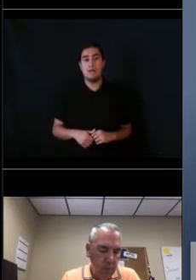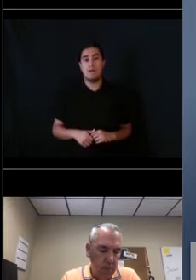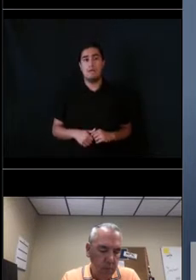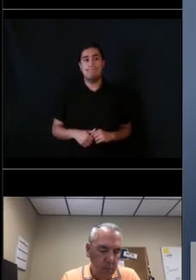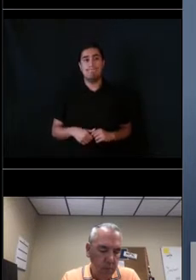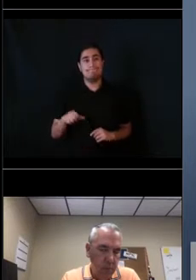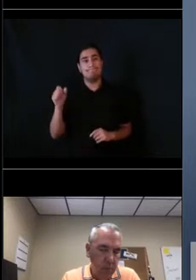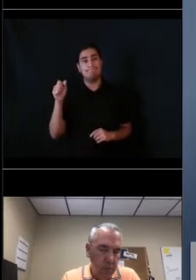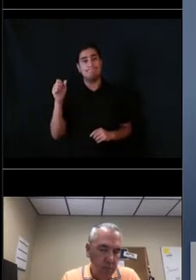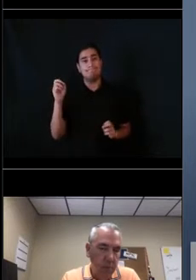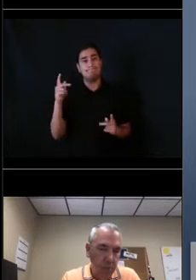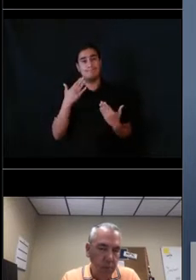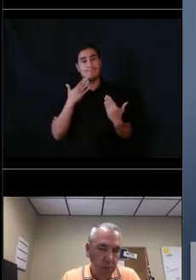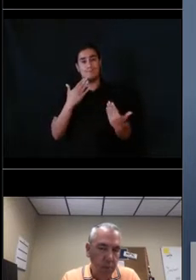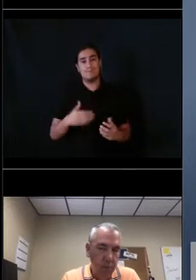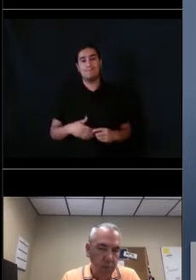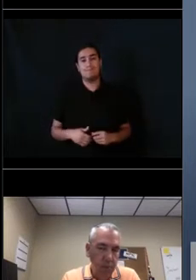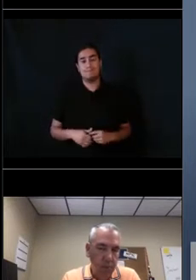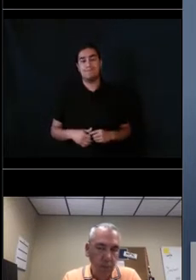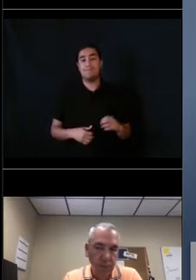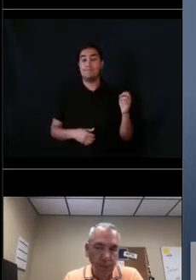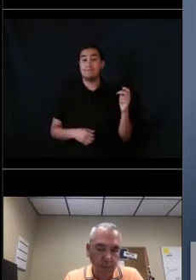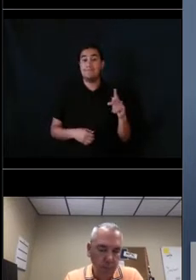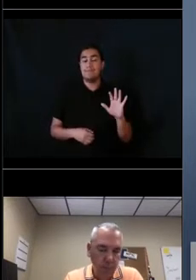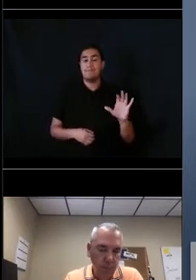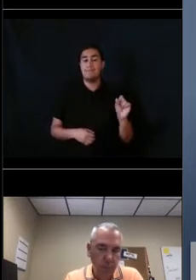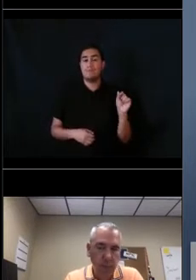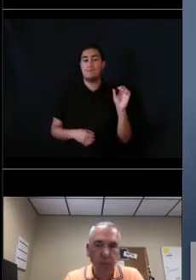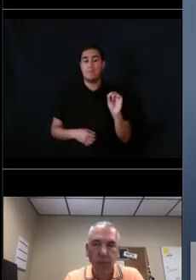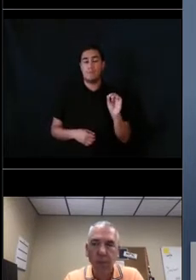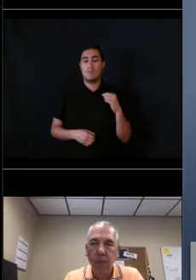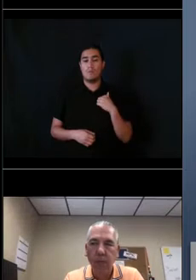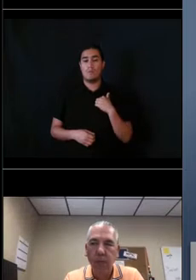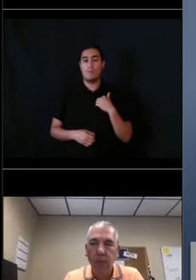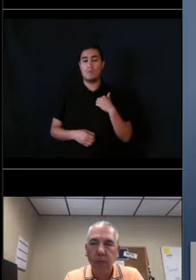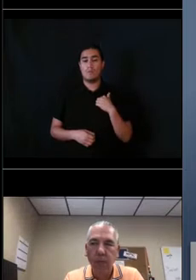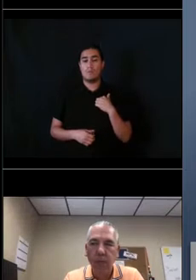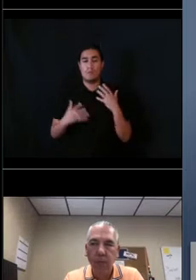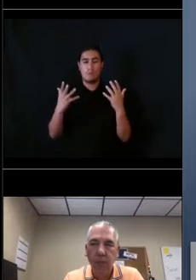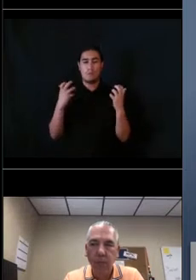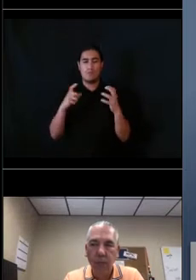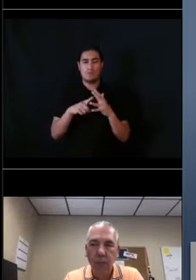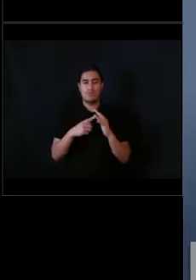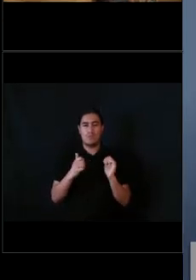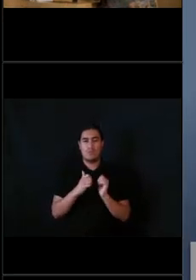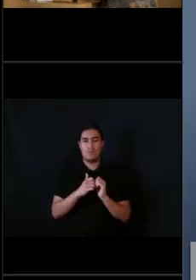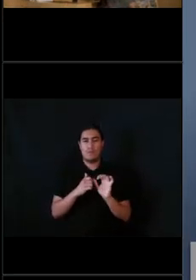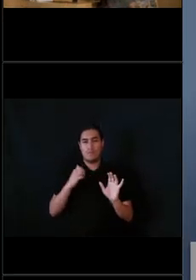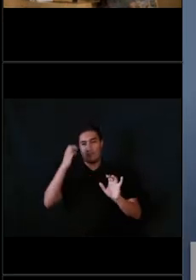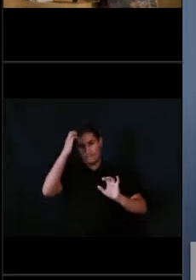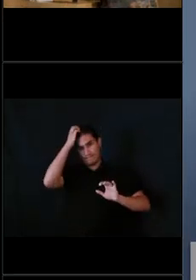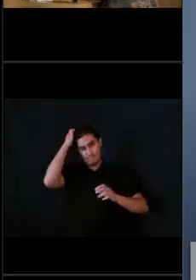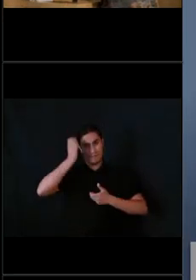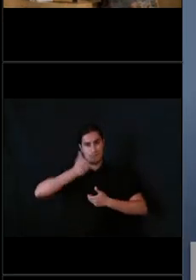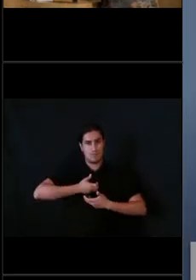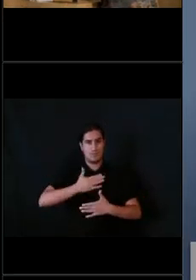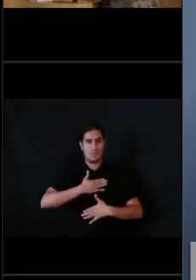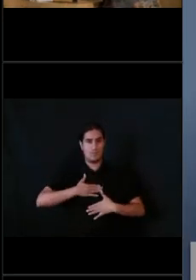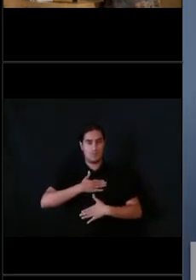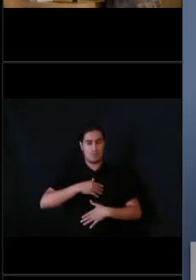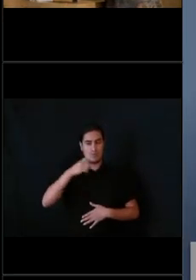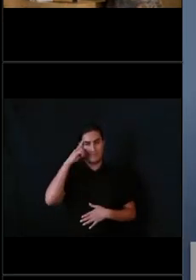yeah okay thank you all right um so i want to start out by um expressing appreciation